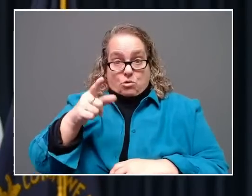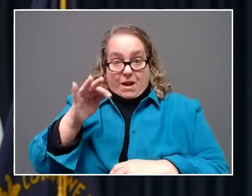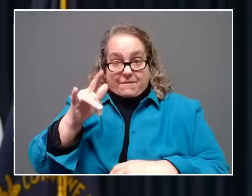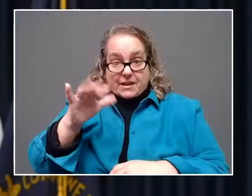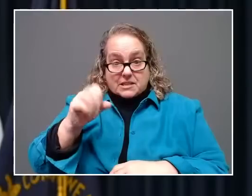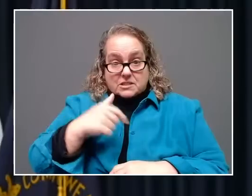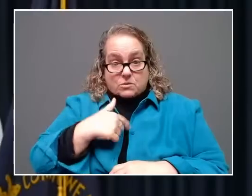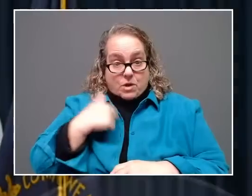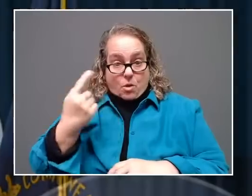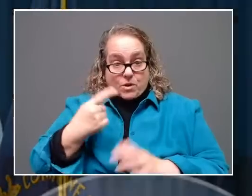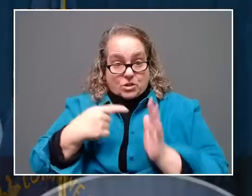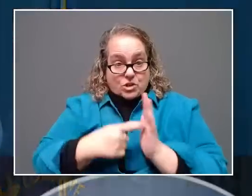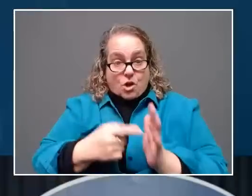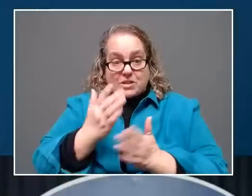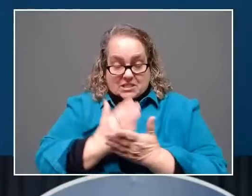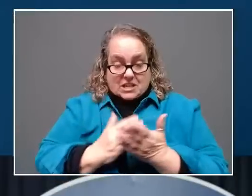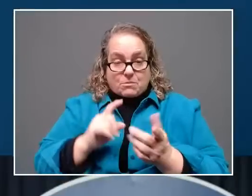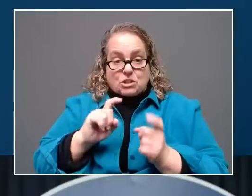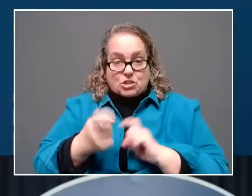now,